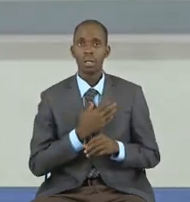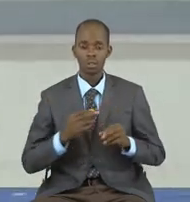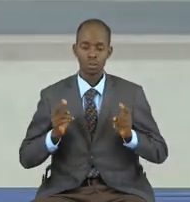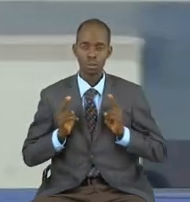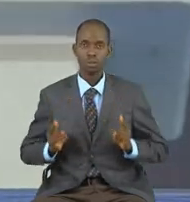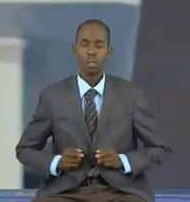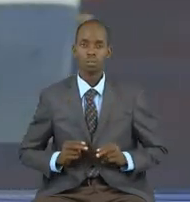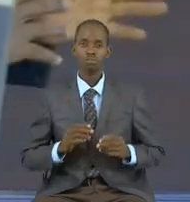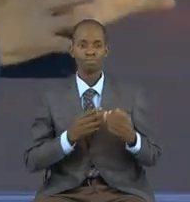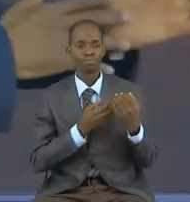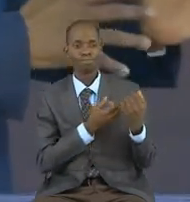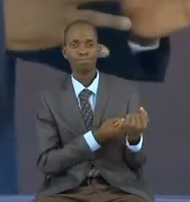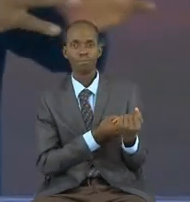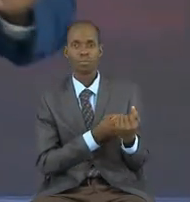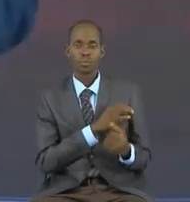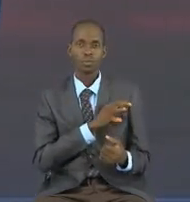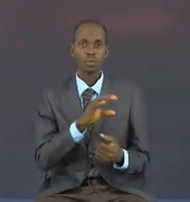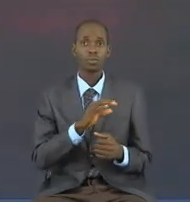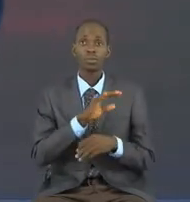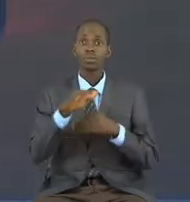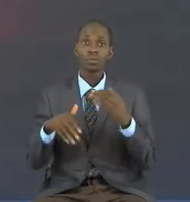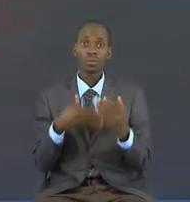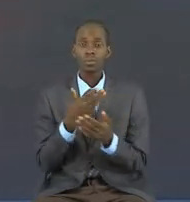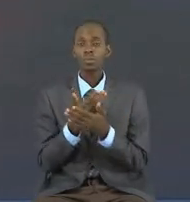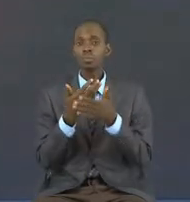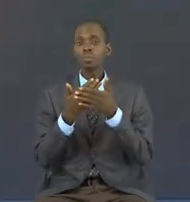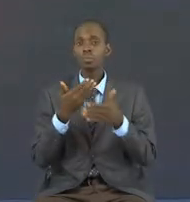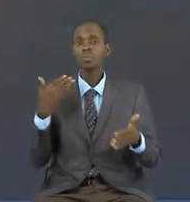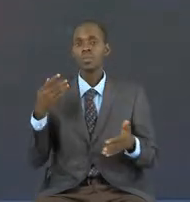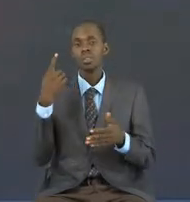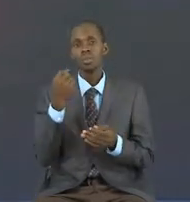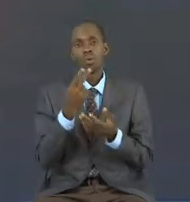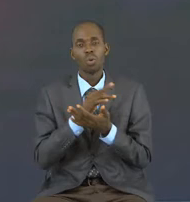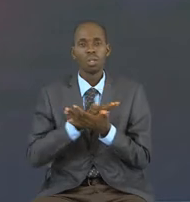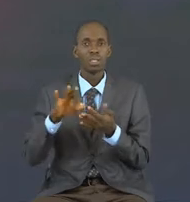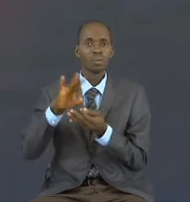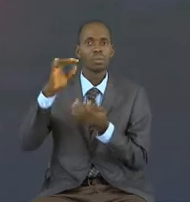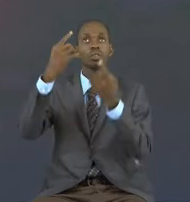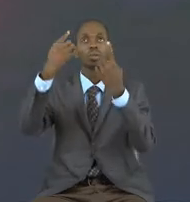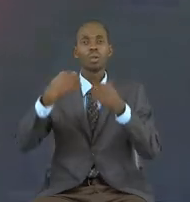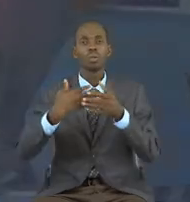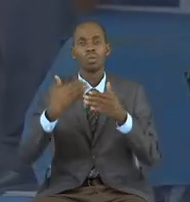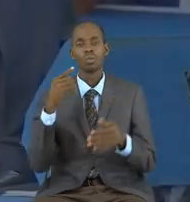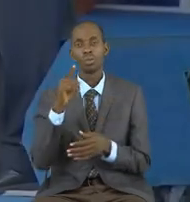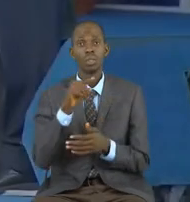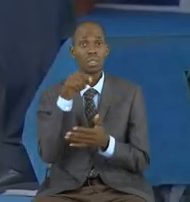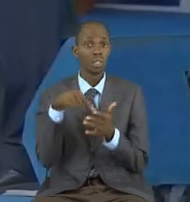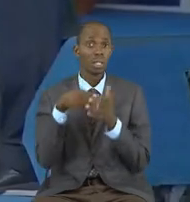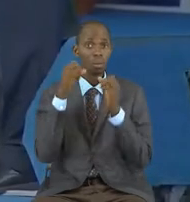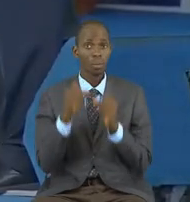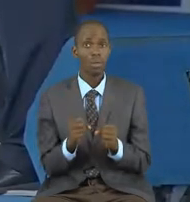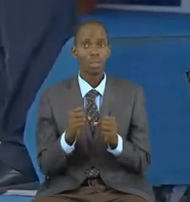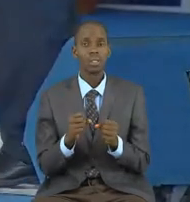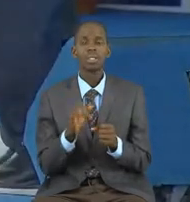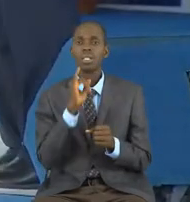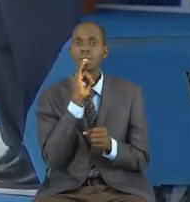human boldness, all before the Holy Ghost comes upon you. This power is the power